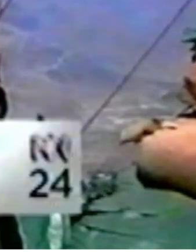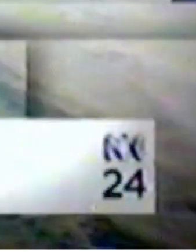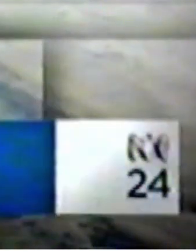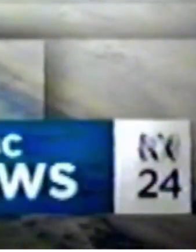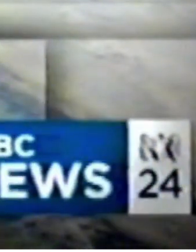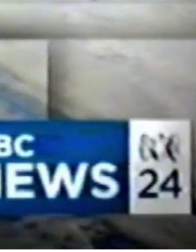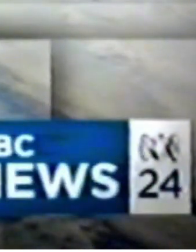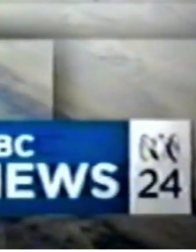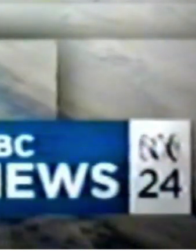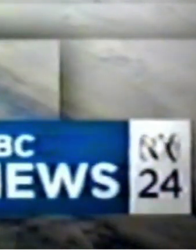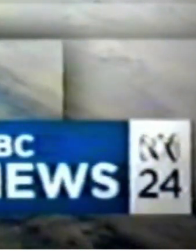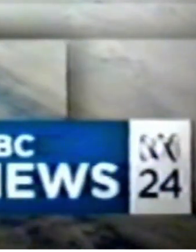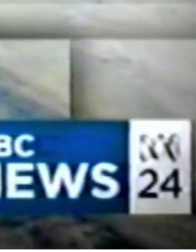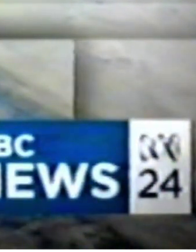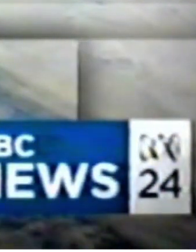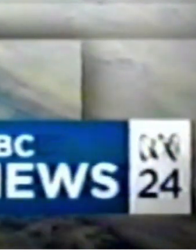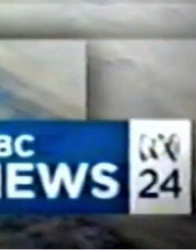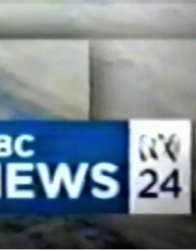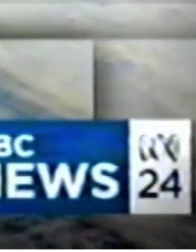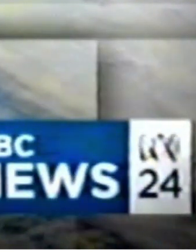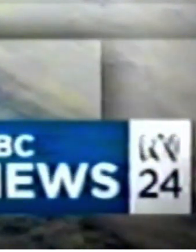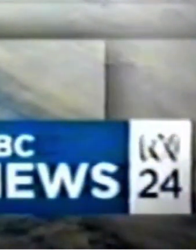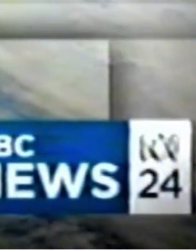over the Pakistani border.